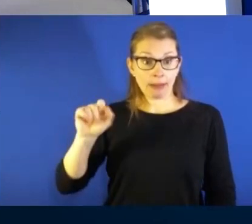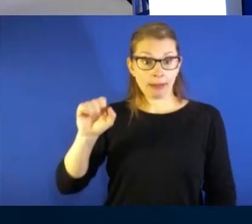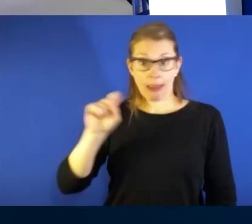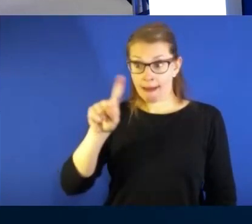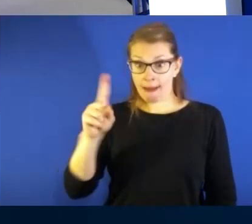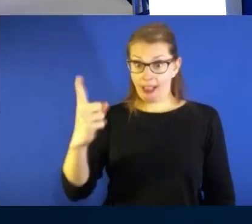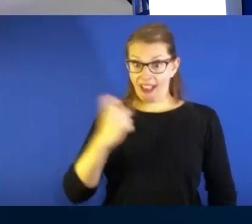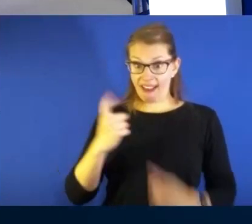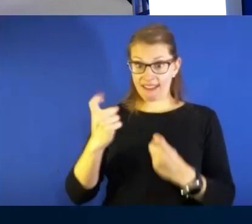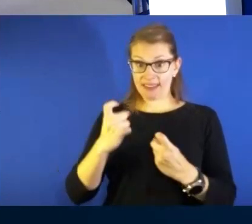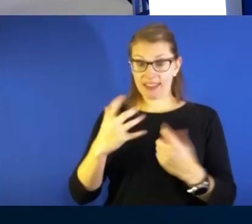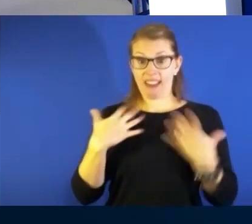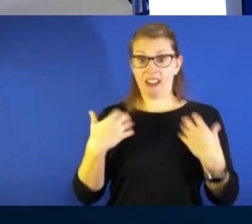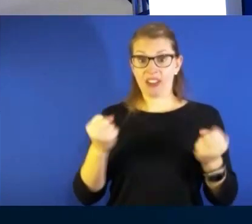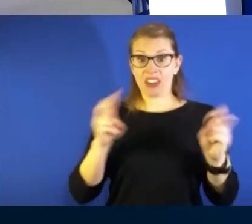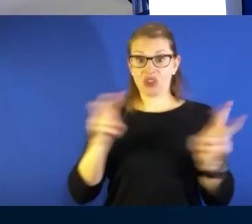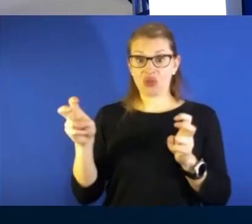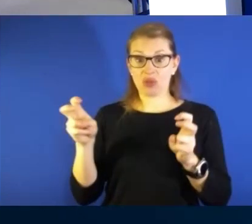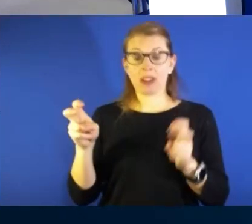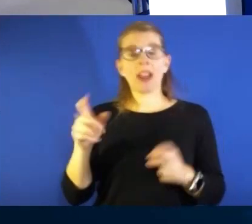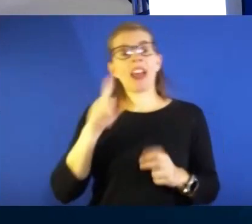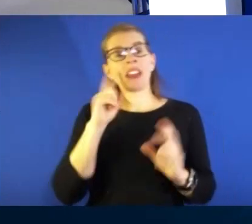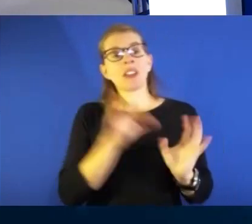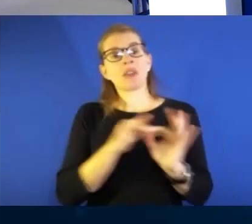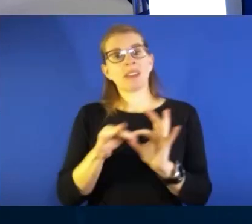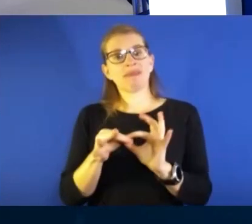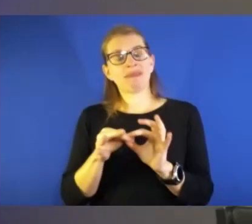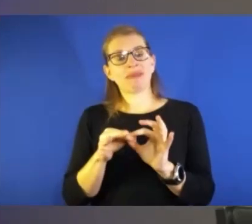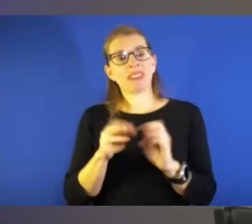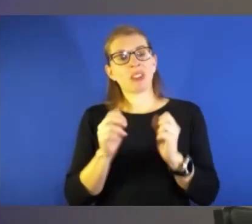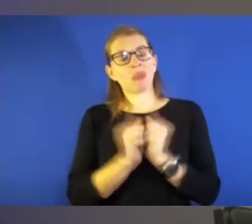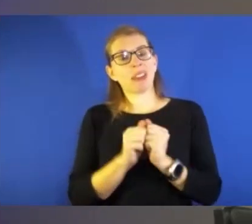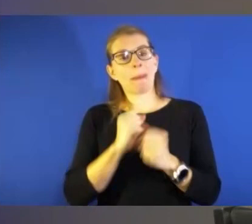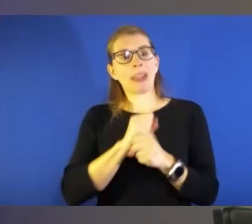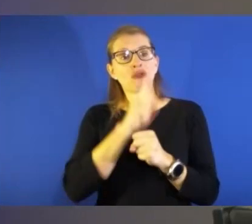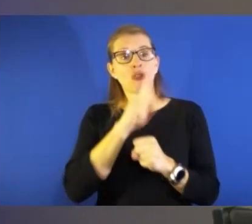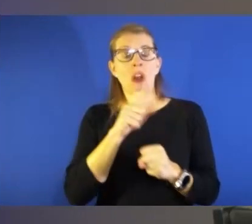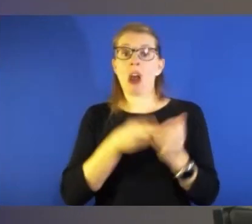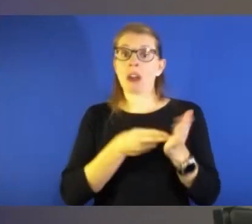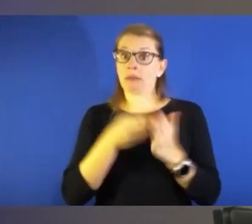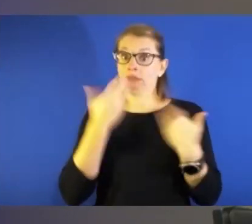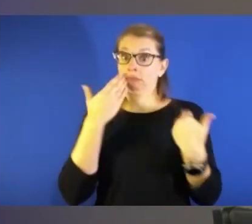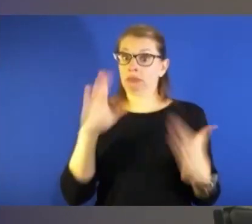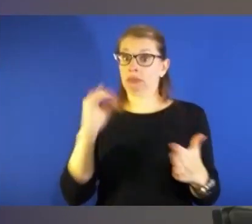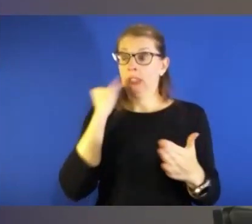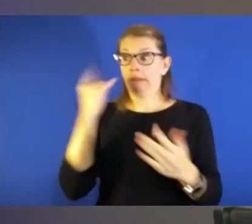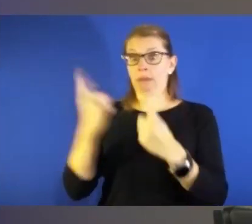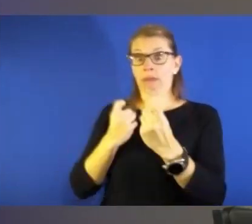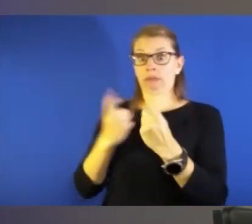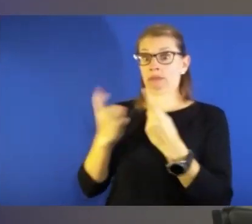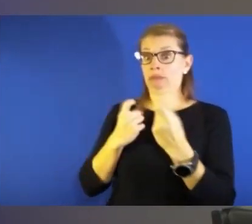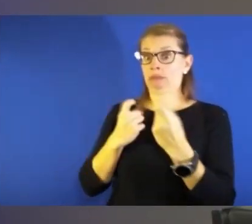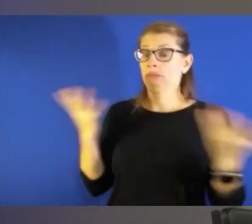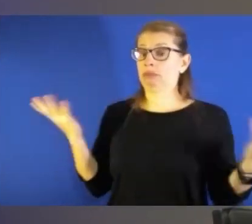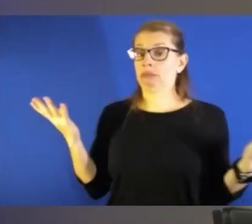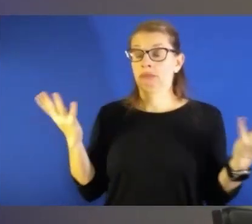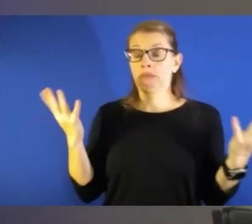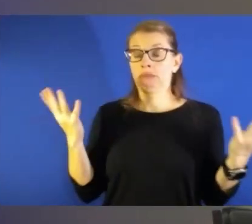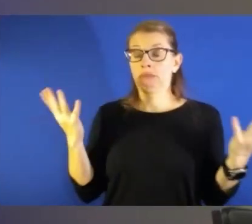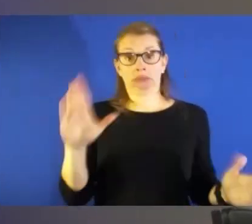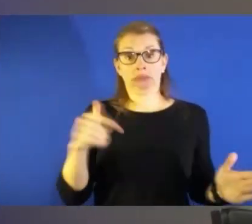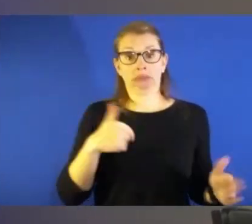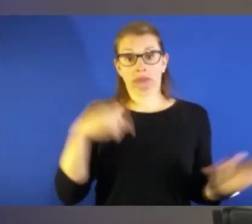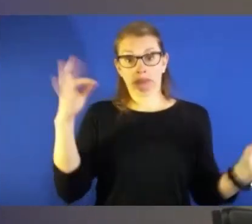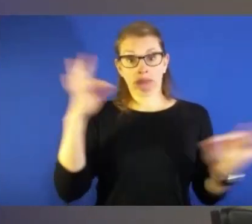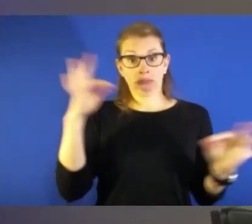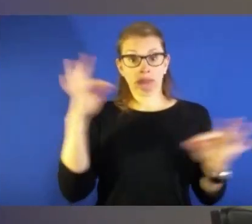are? I think as it relates to just making sure that I honestly don't know that they're asking the questions. I don't know. But as far as are